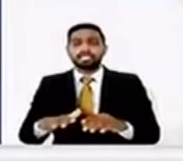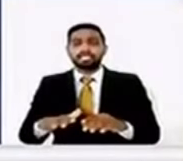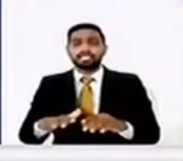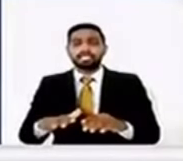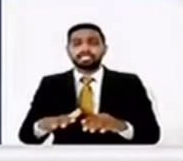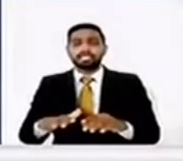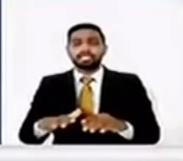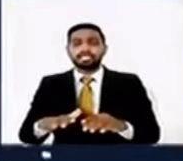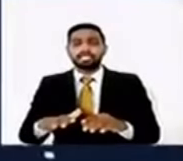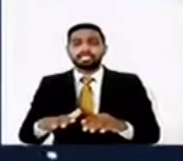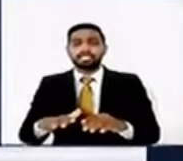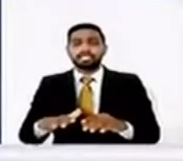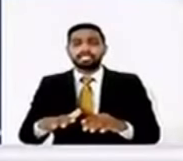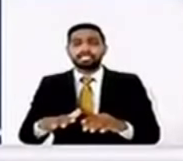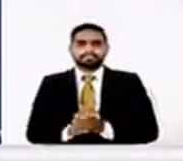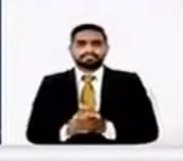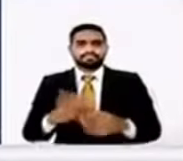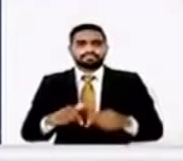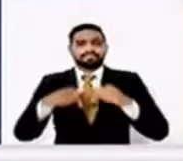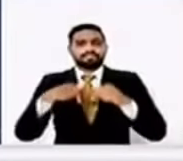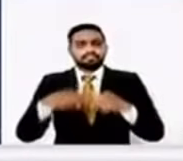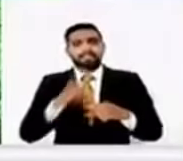was adjourned and they went for tea.